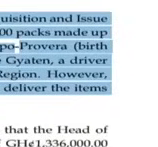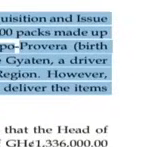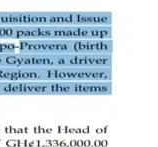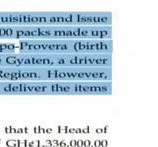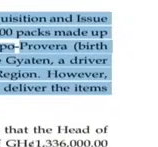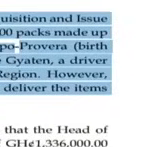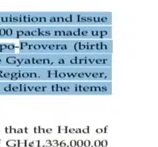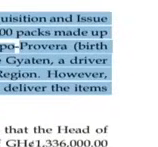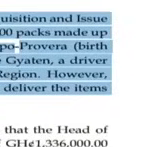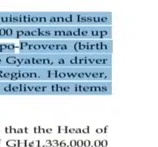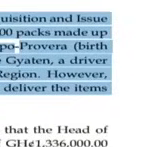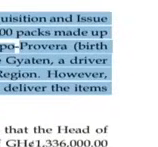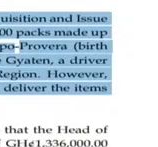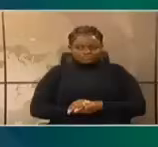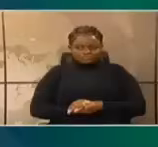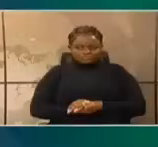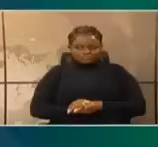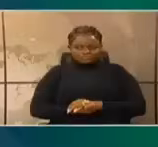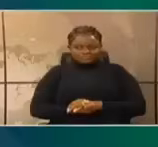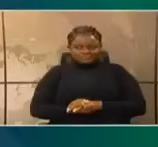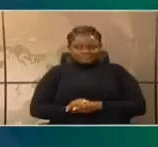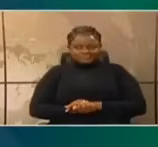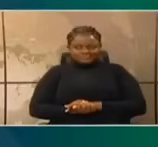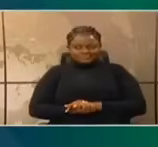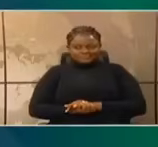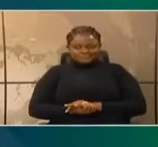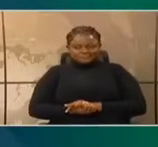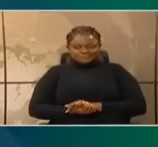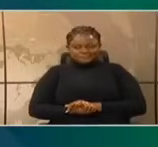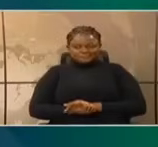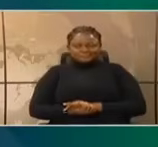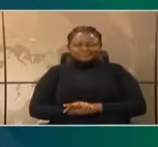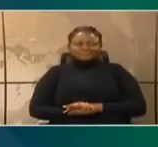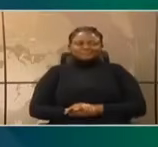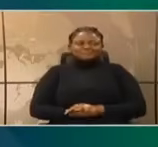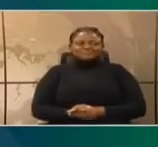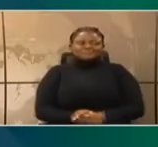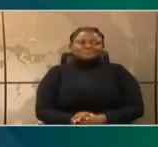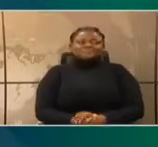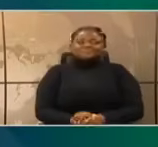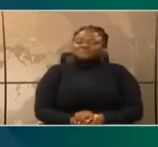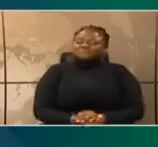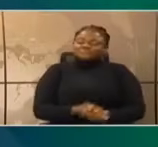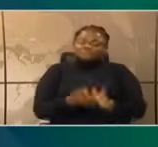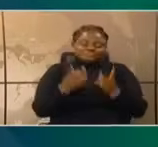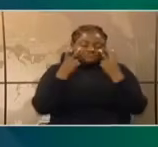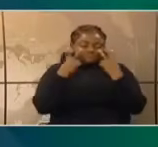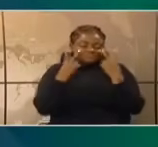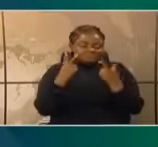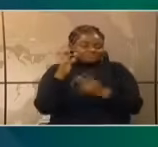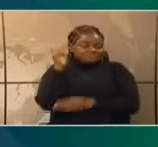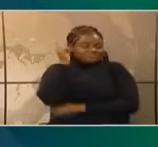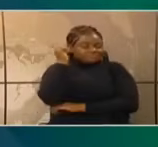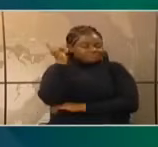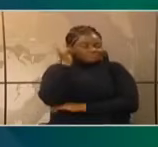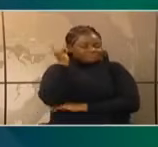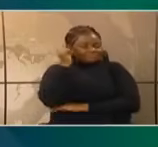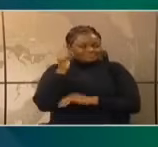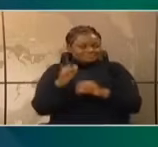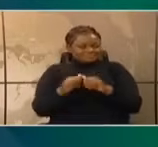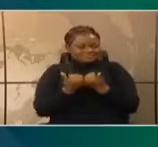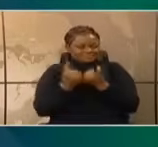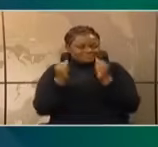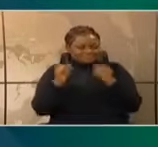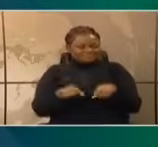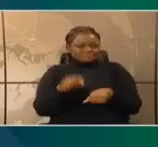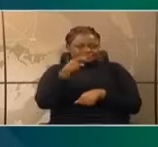Mungu na kwa di enkuno. Come three, take me, ah. Yege nyama nye abe. Let me be tumpe. Afete me. How can you tell me,